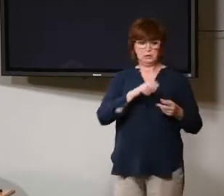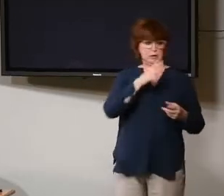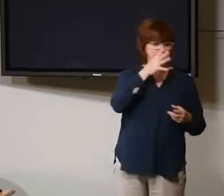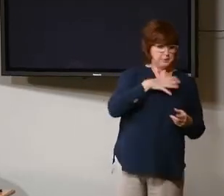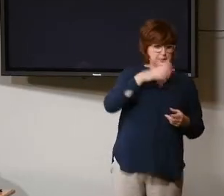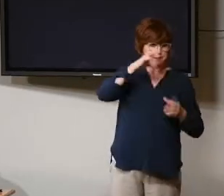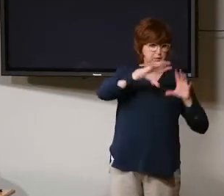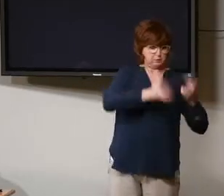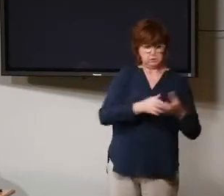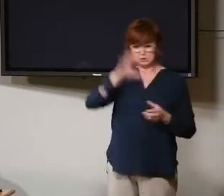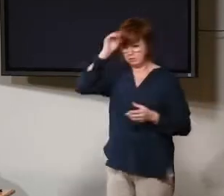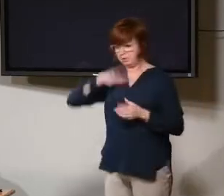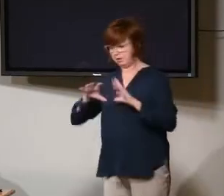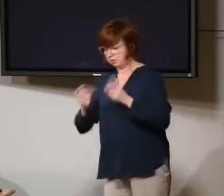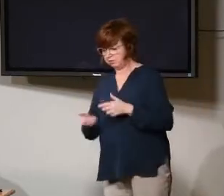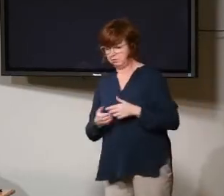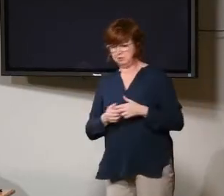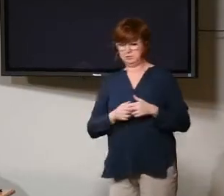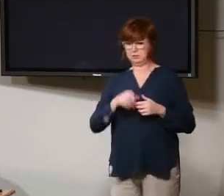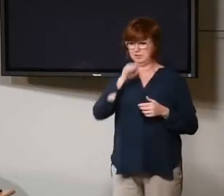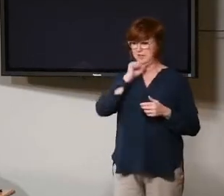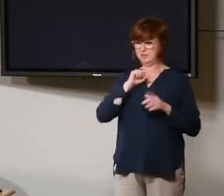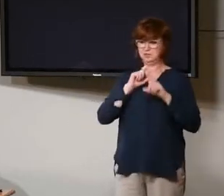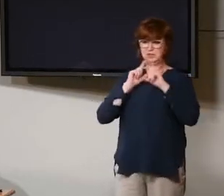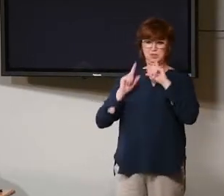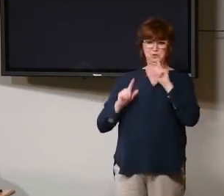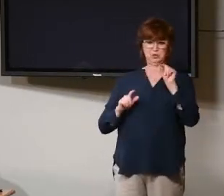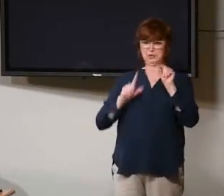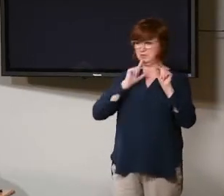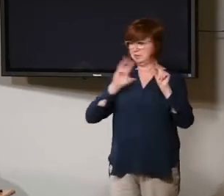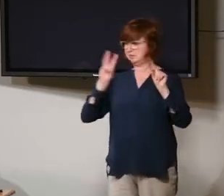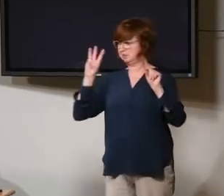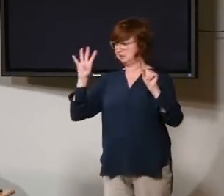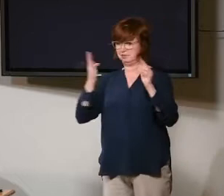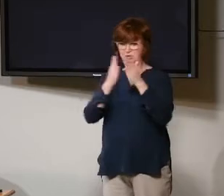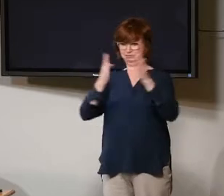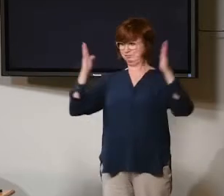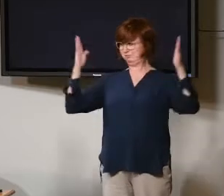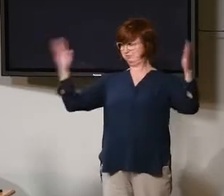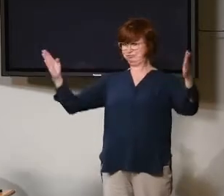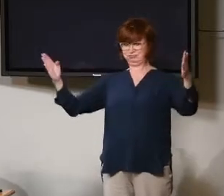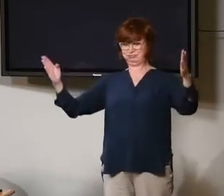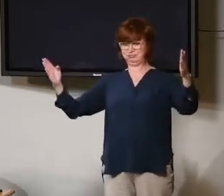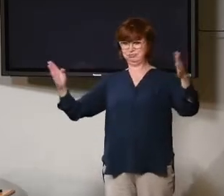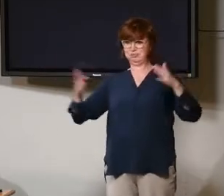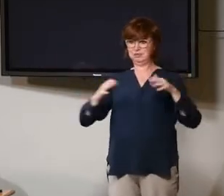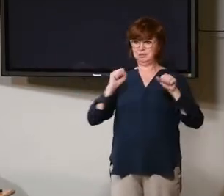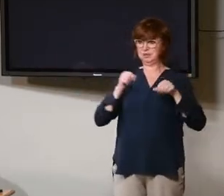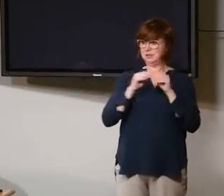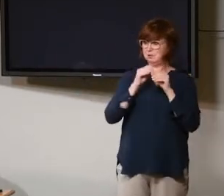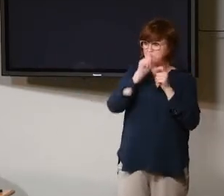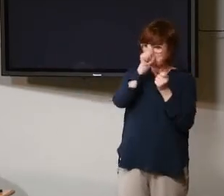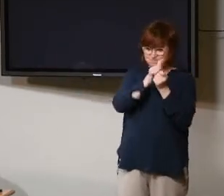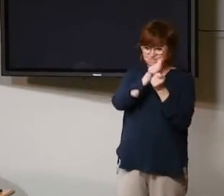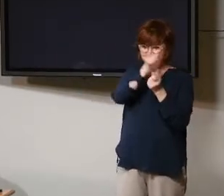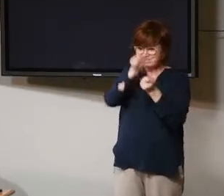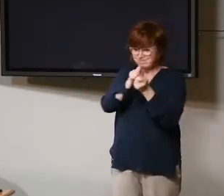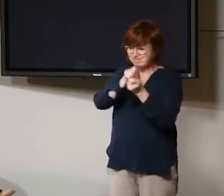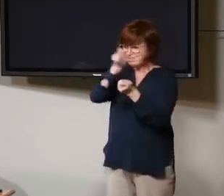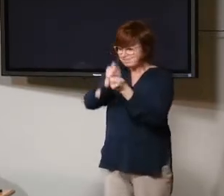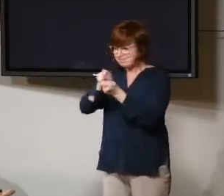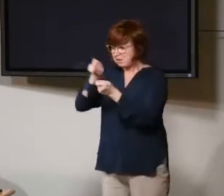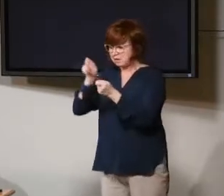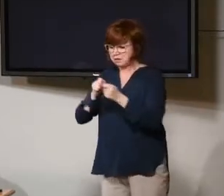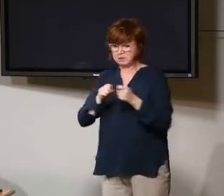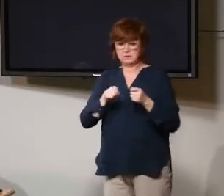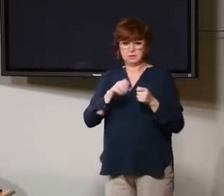the age groups seem to be pretty wide, 20 to 64. Why not provide more detailed information on age breakdowns,